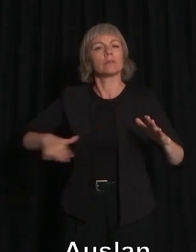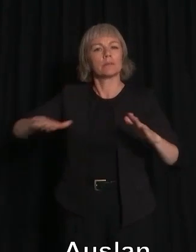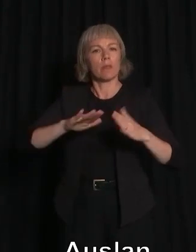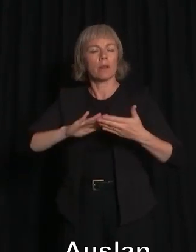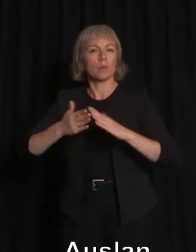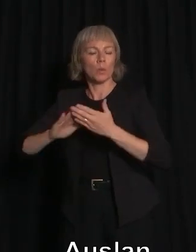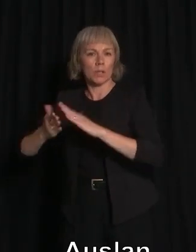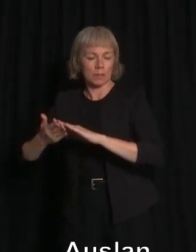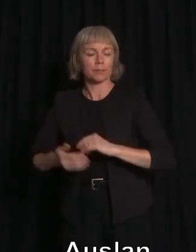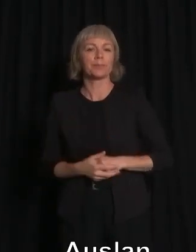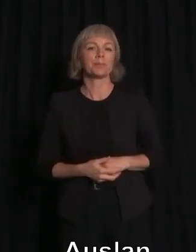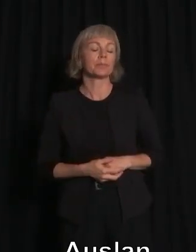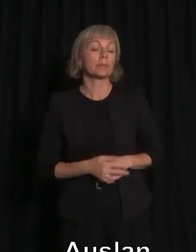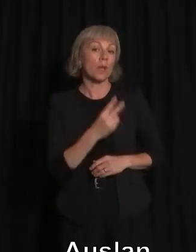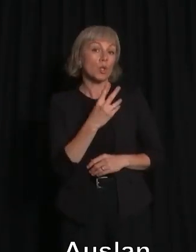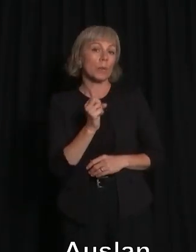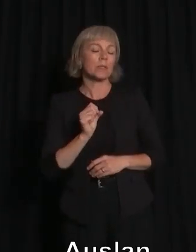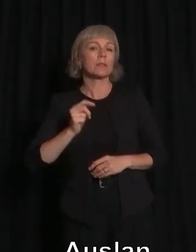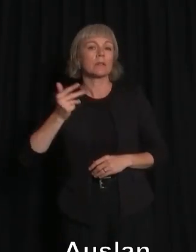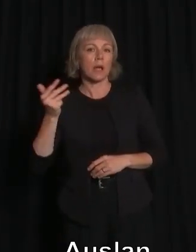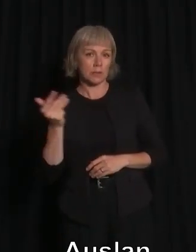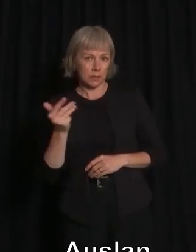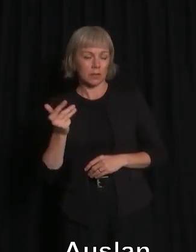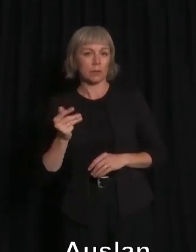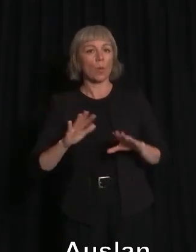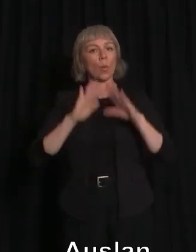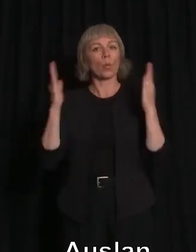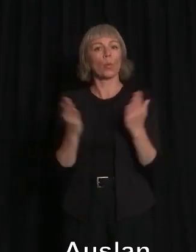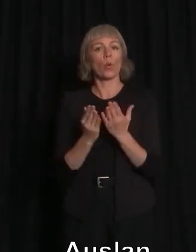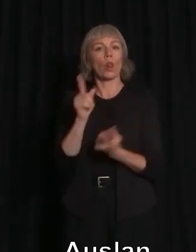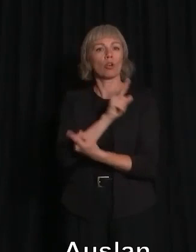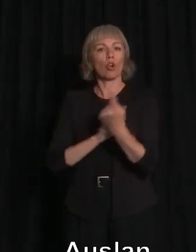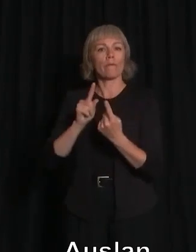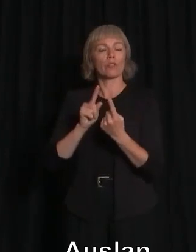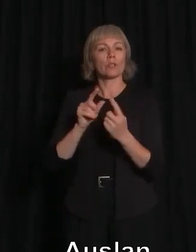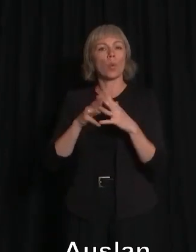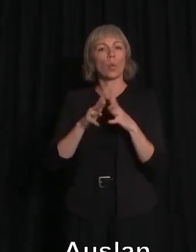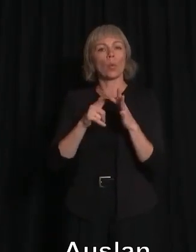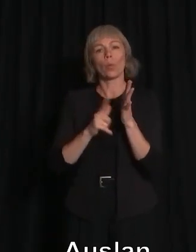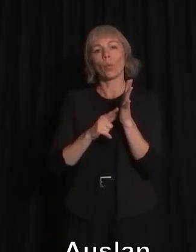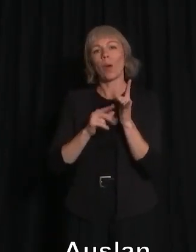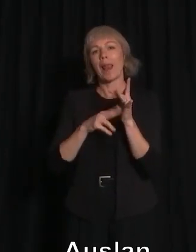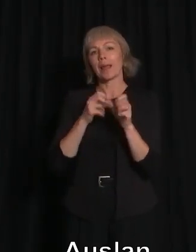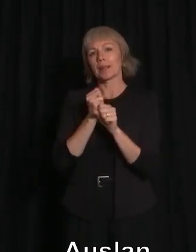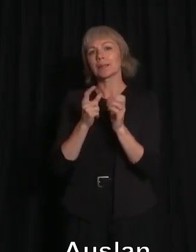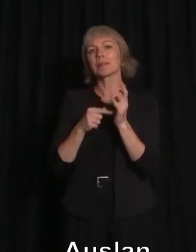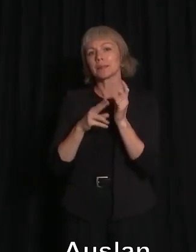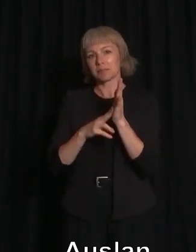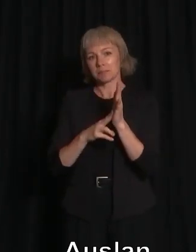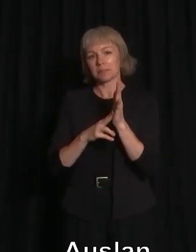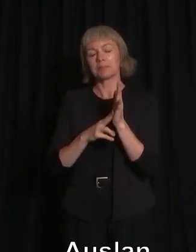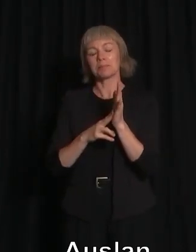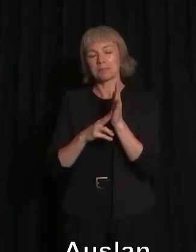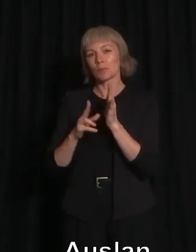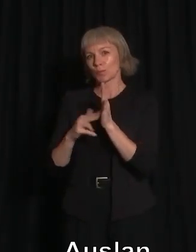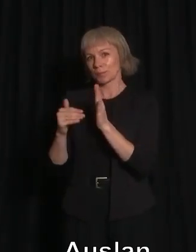In 2019, at the ILGA World Conference in Wellington, I stood before many of you while we committed